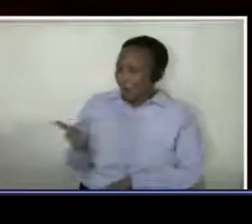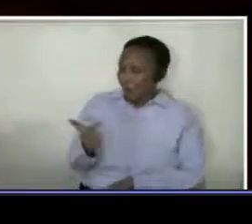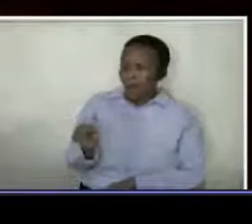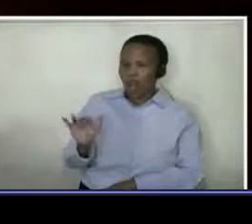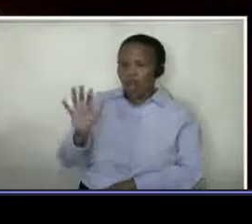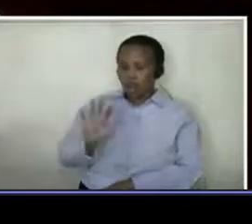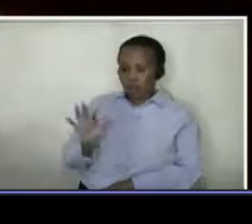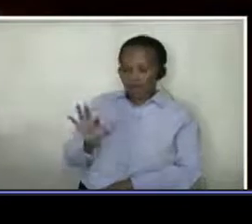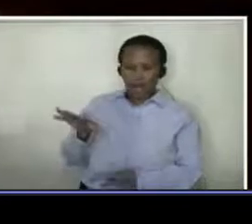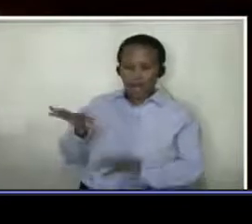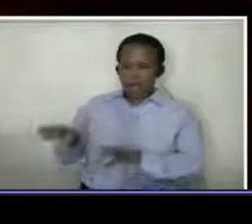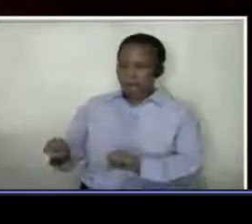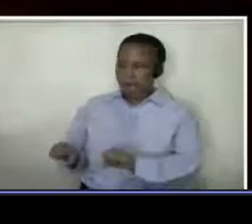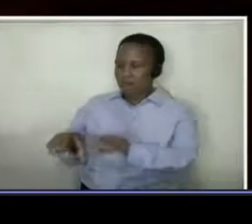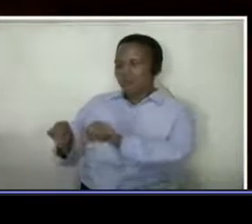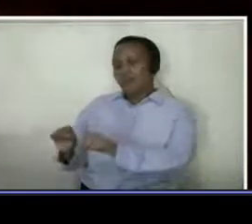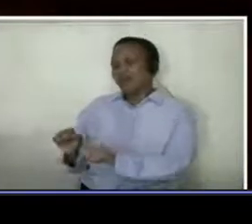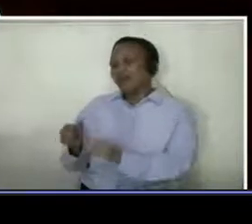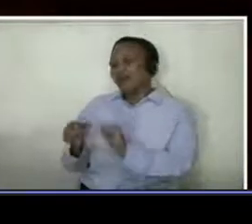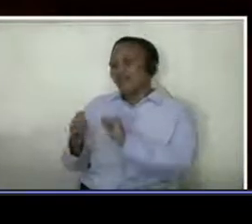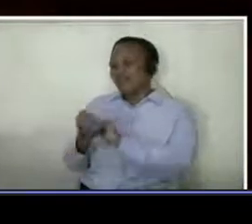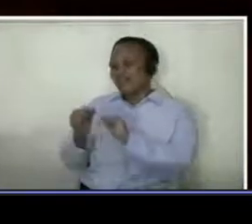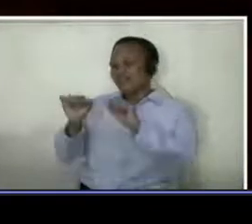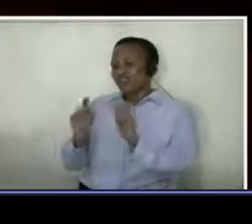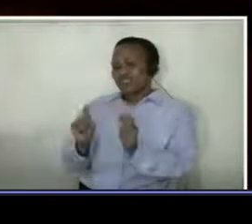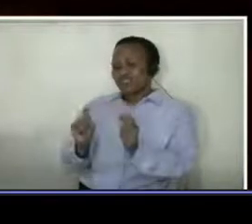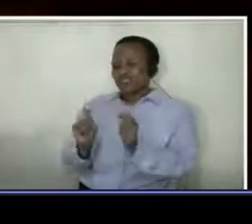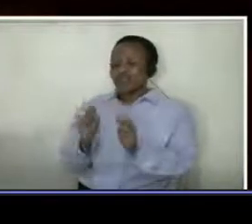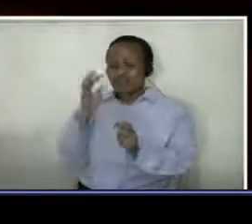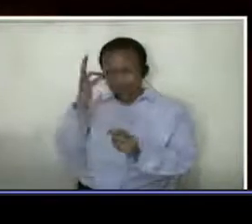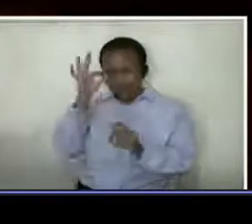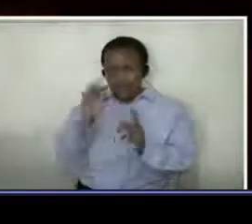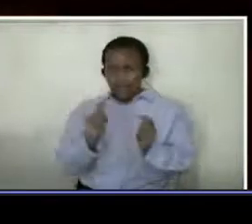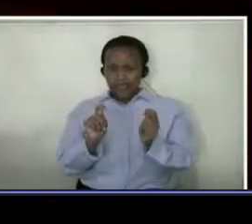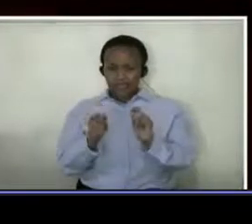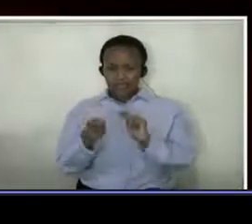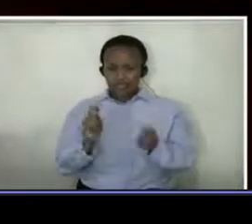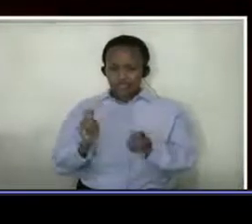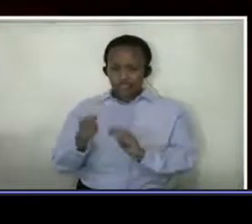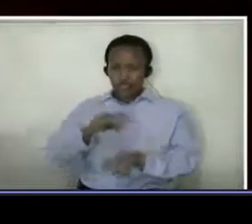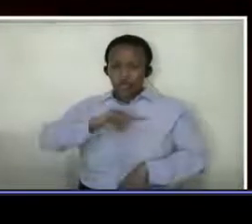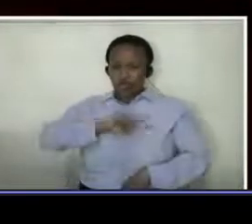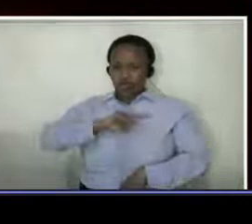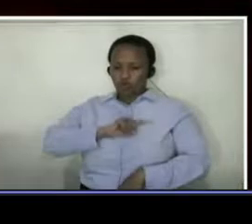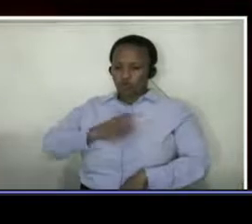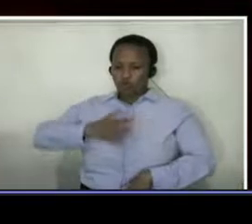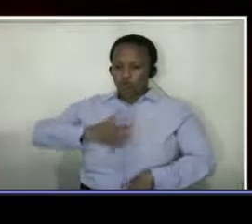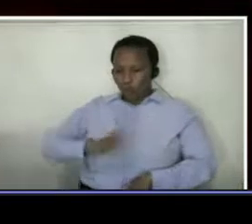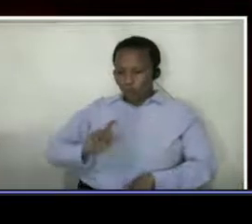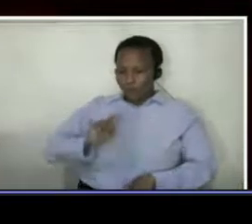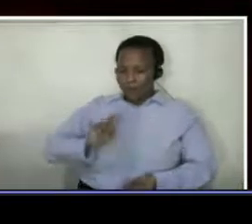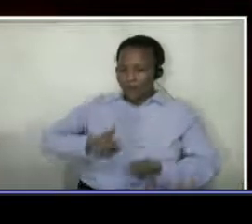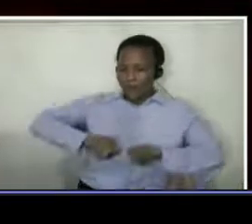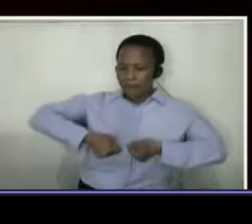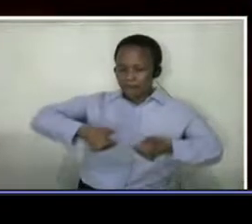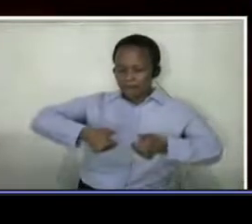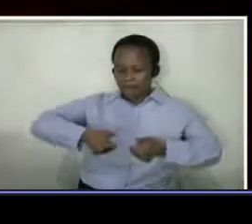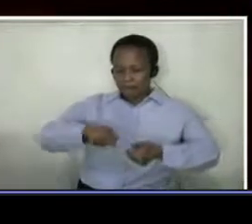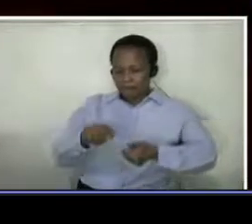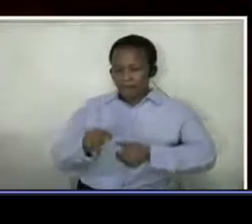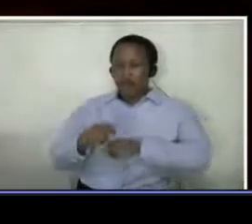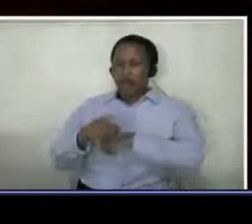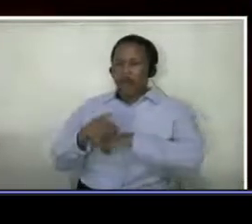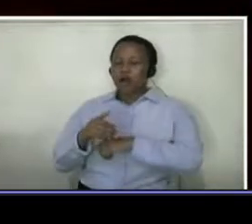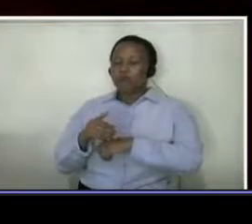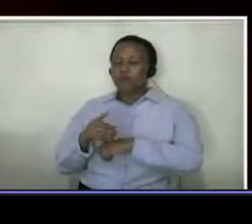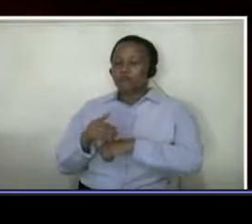of revolutions and changes in governments over the decades to bring about democratic dispensations. The liberation movements